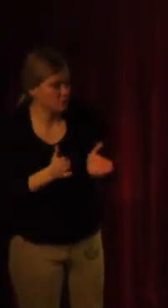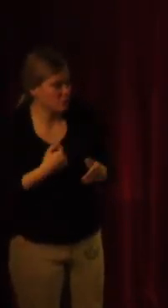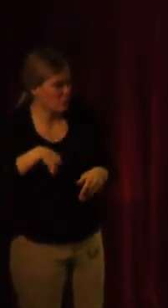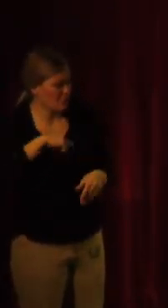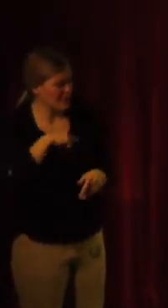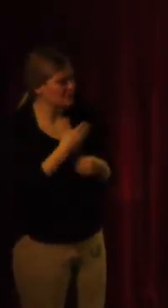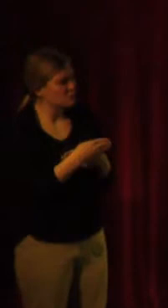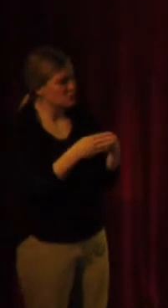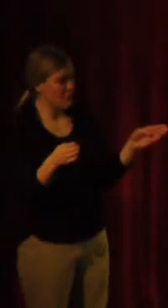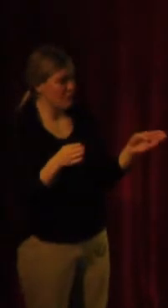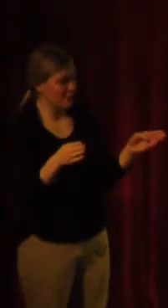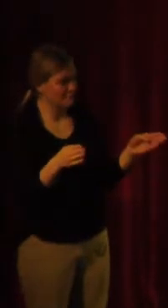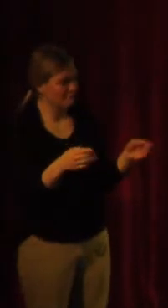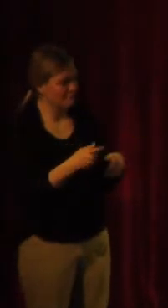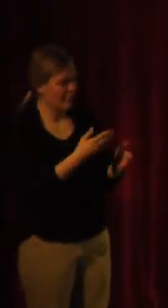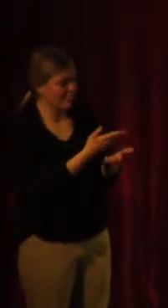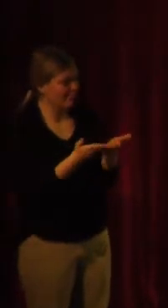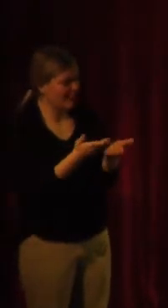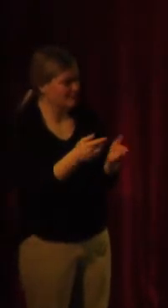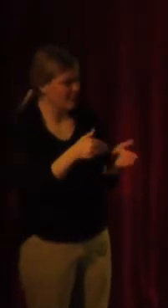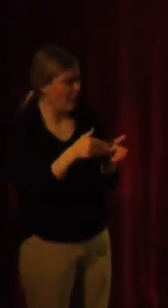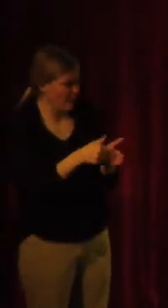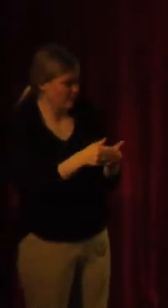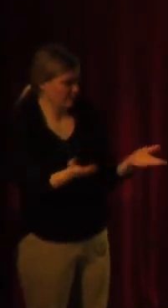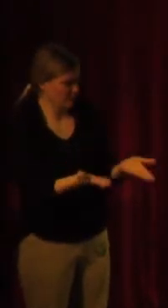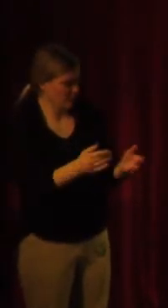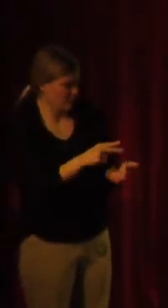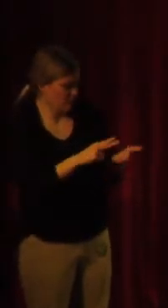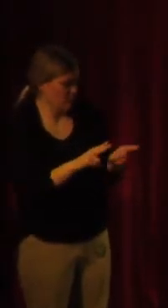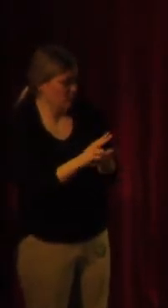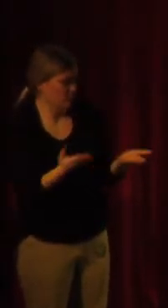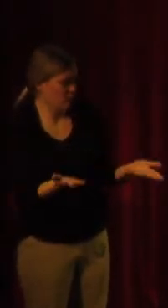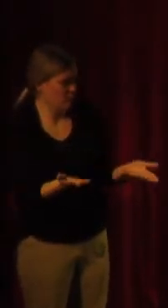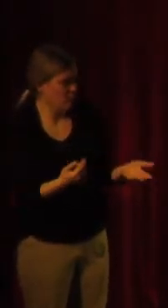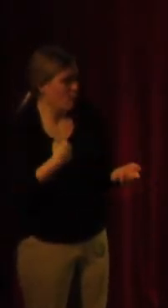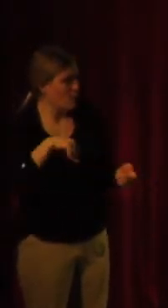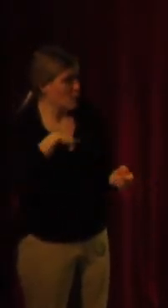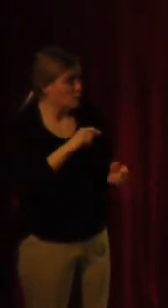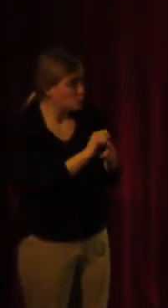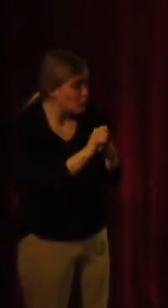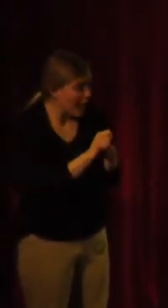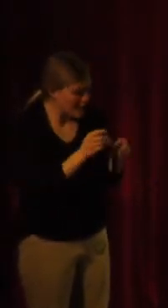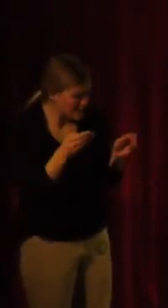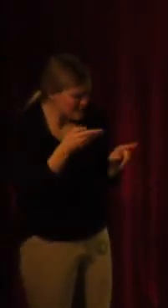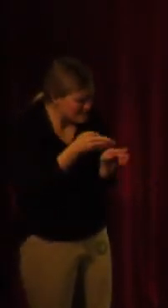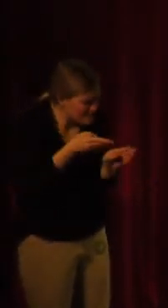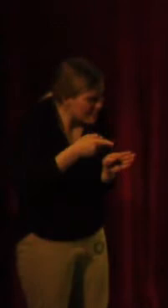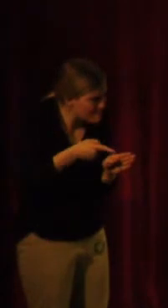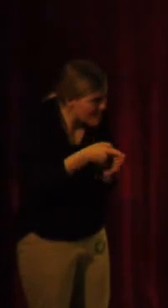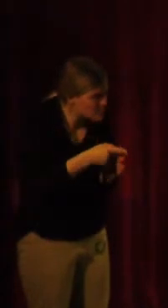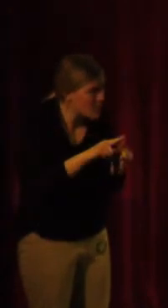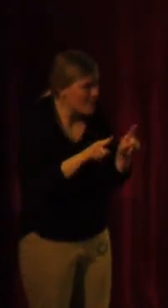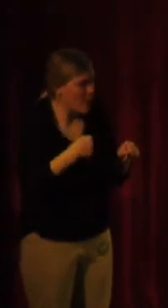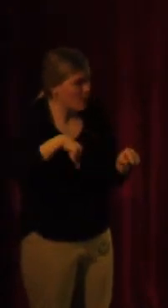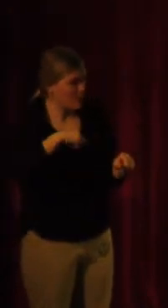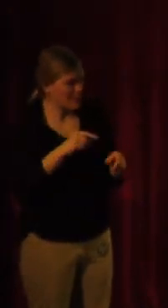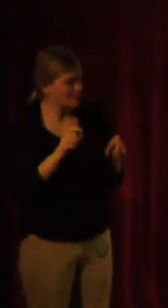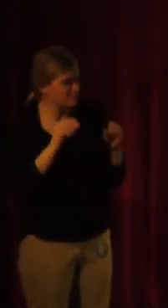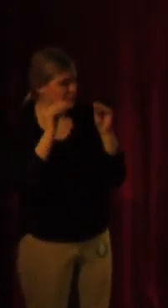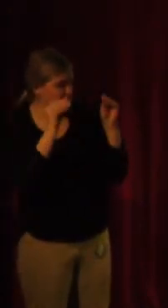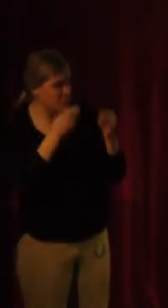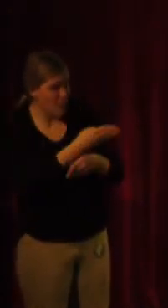many ways at this university, and so we are trained in a specialty, but we come and we teach broadly at Spring Arbor